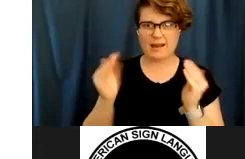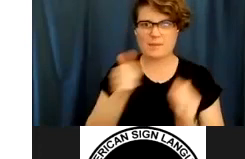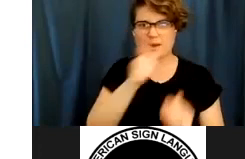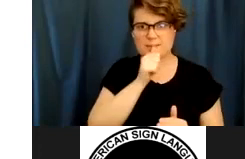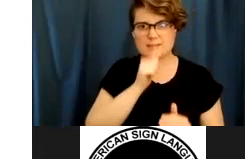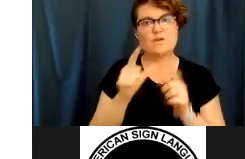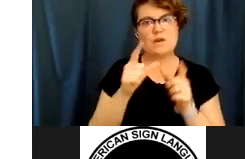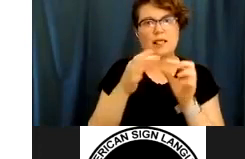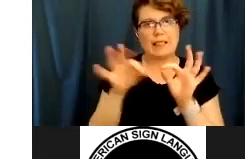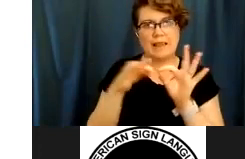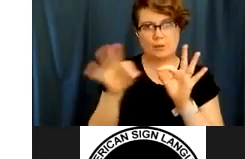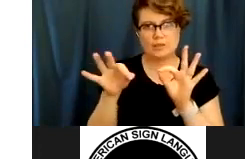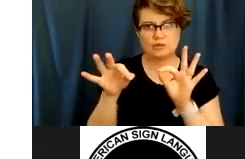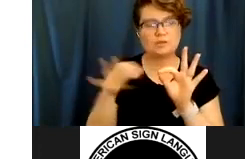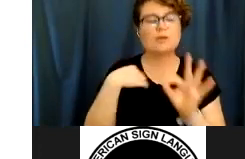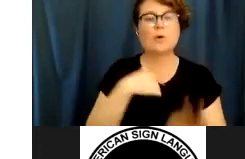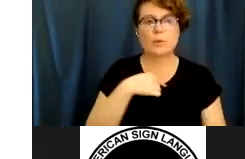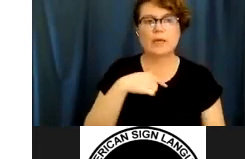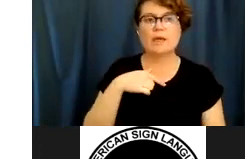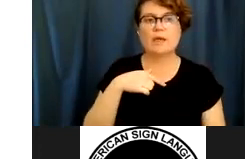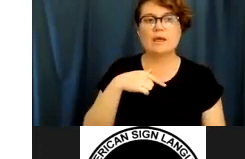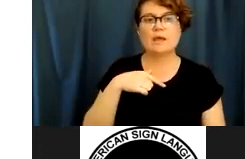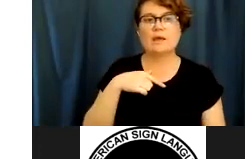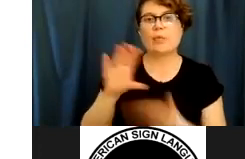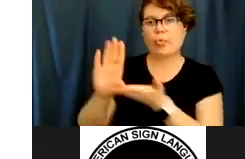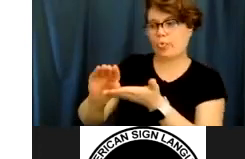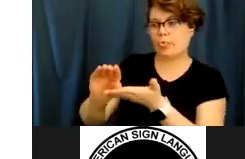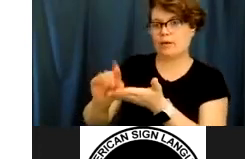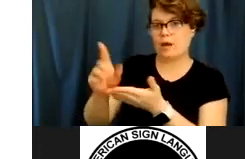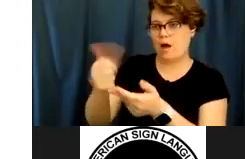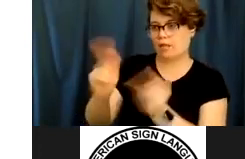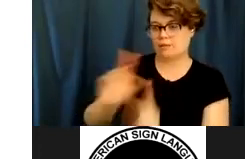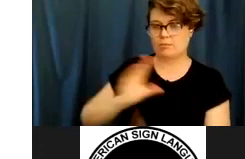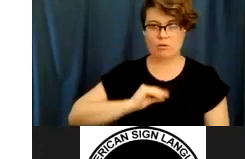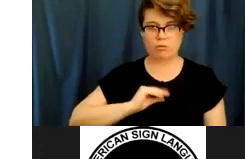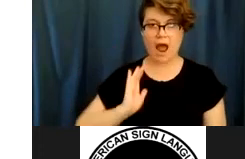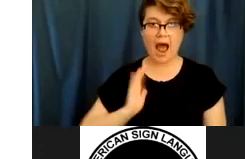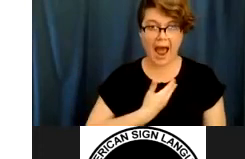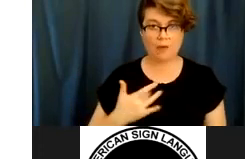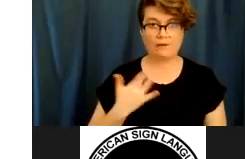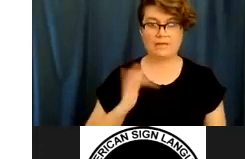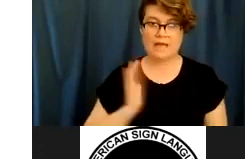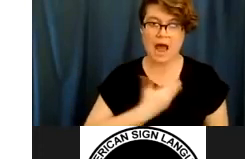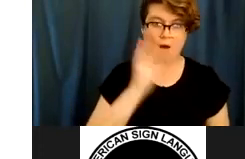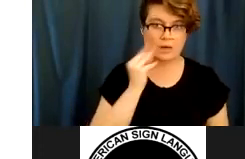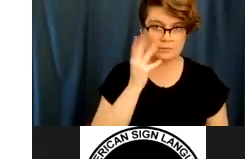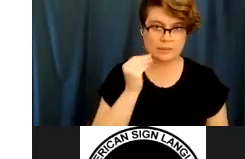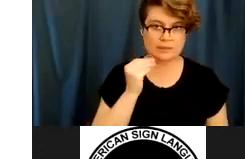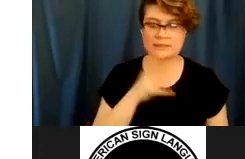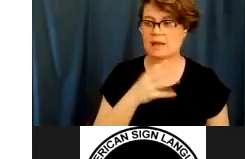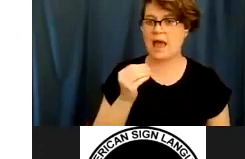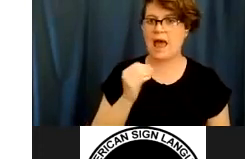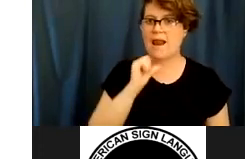language because we are invalidating our feelings, our experiences, and we're also not giving ourselves